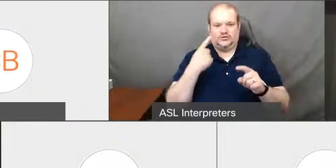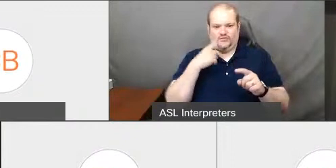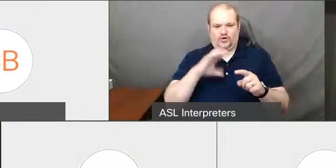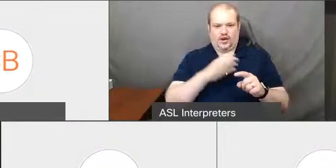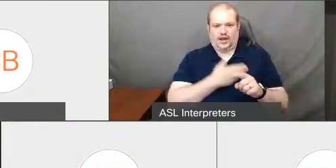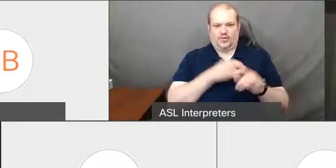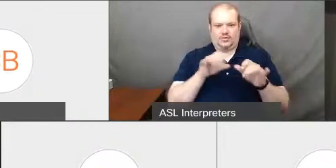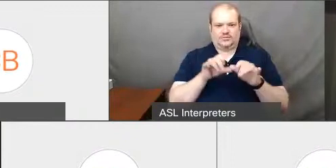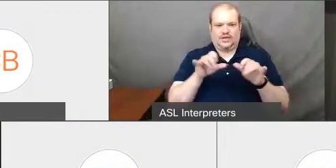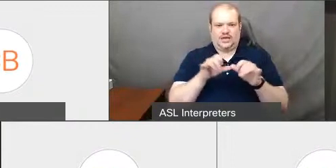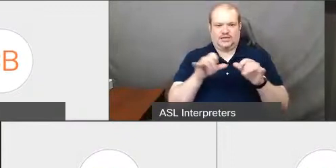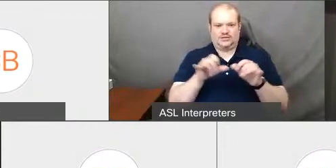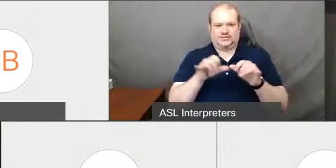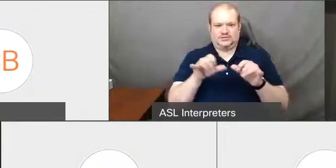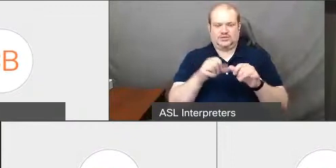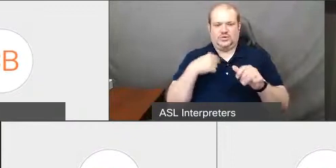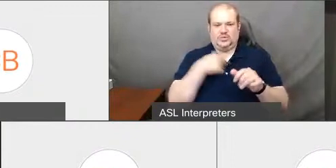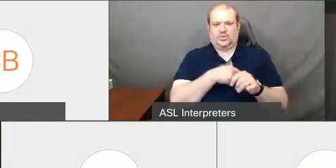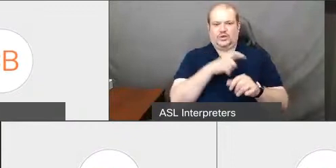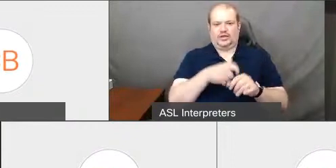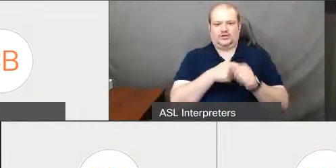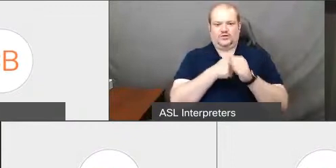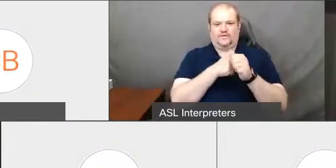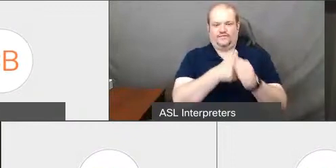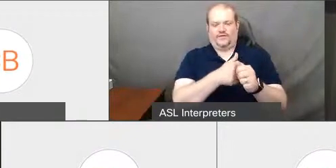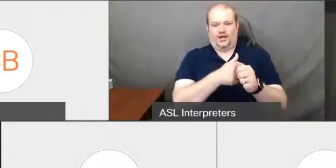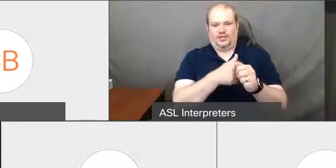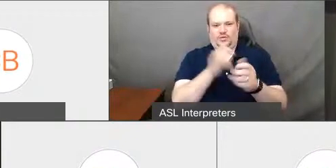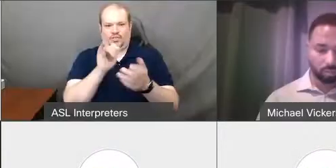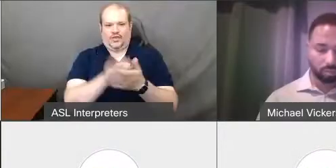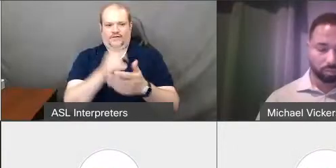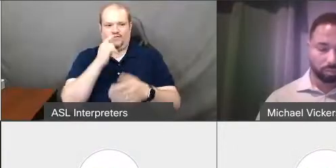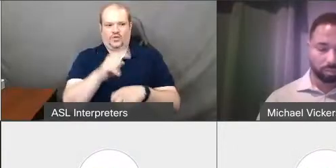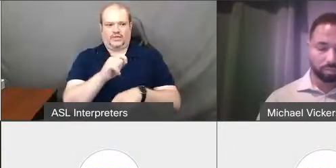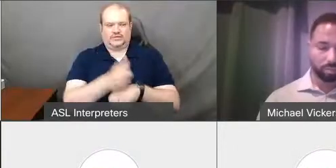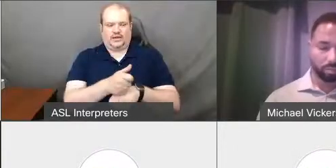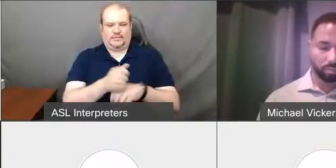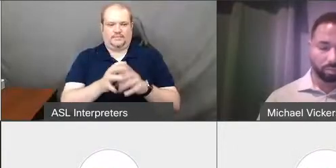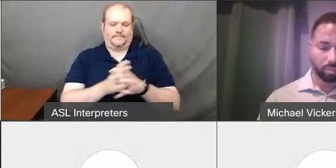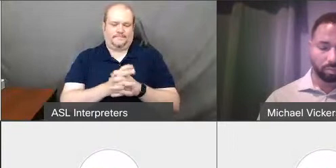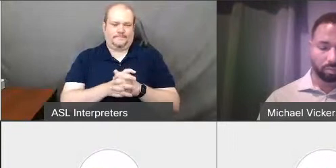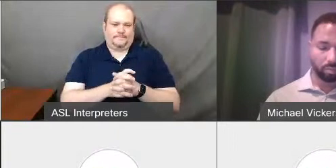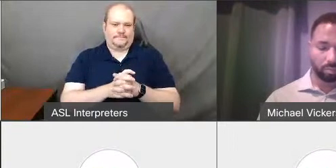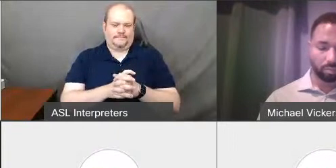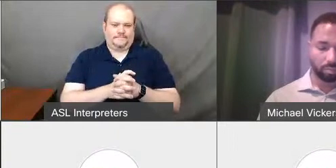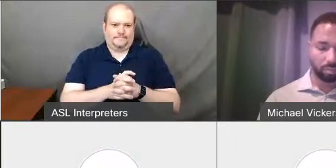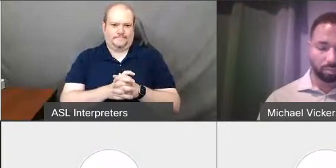size, we need to follow where the board goes just for the setup.